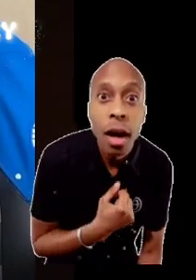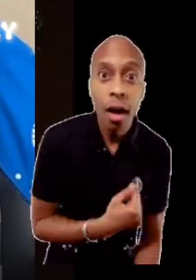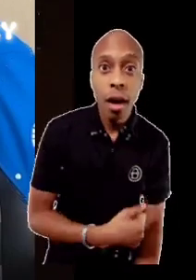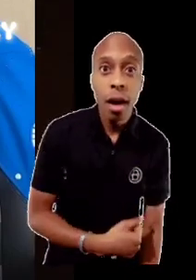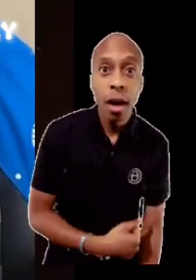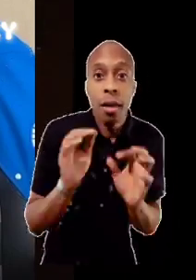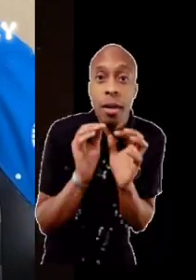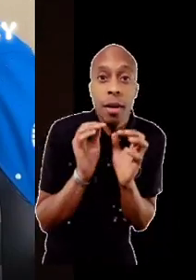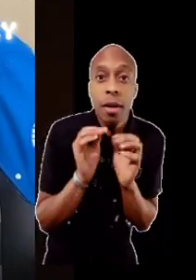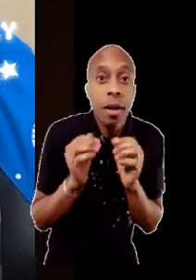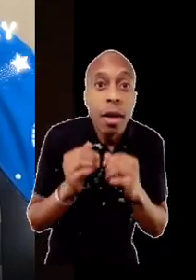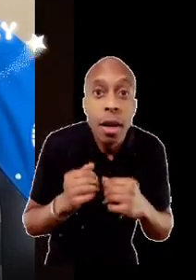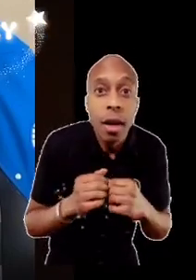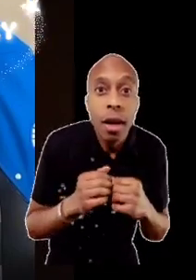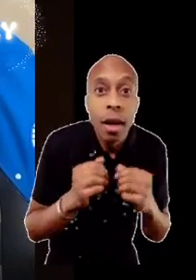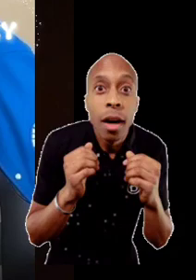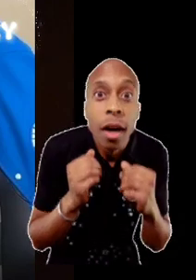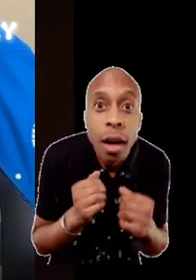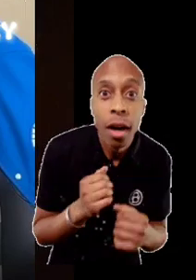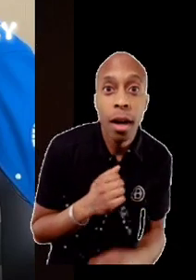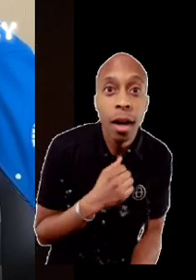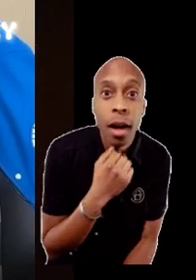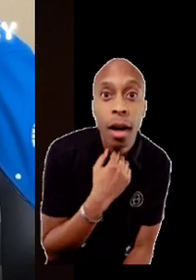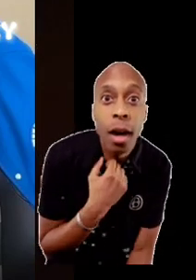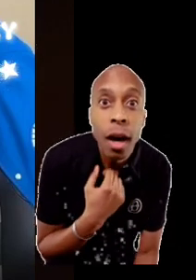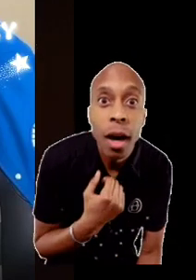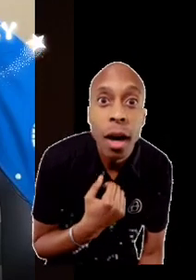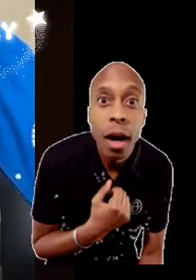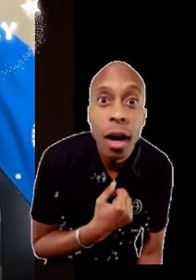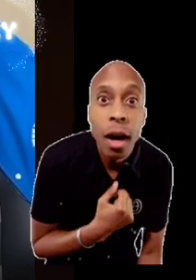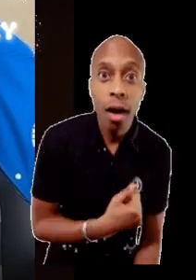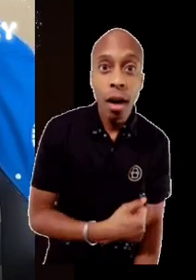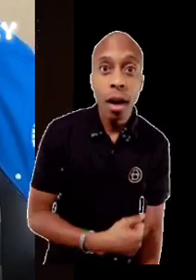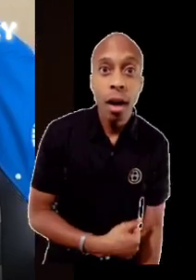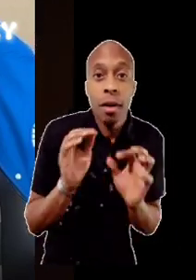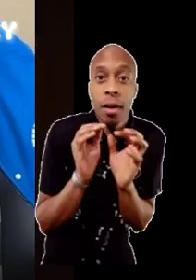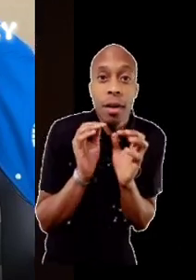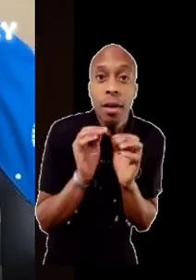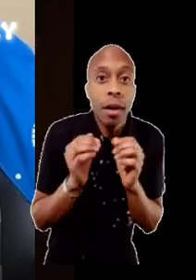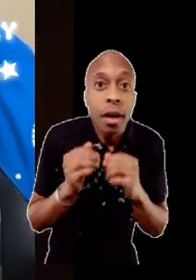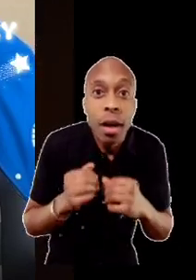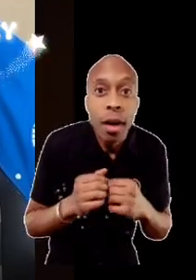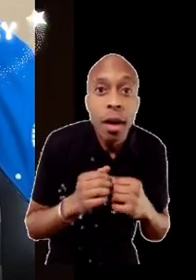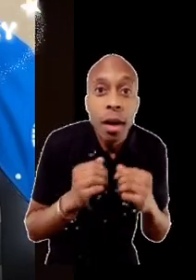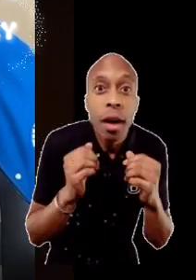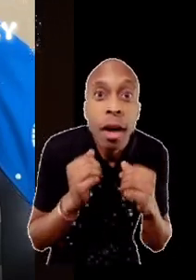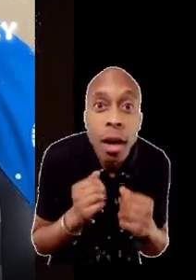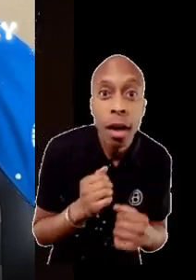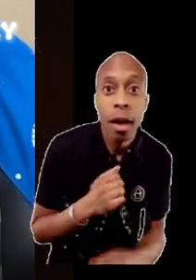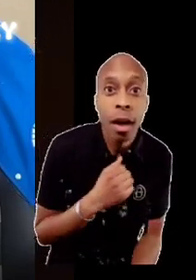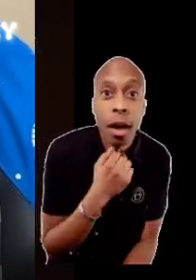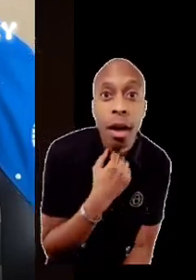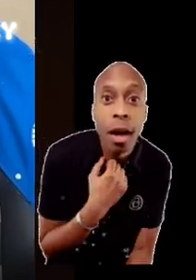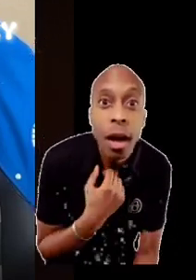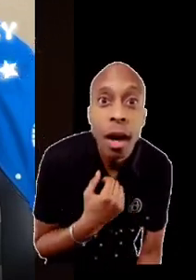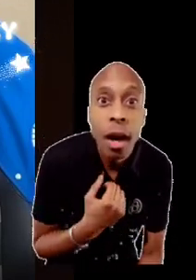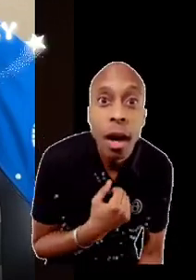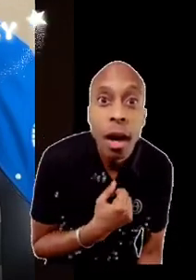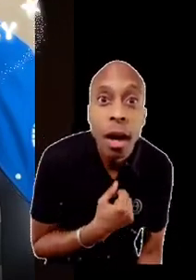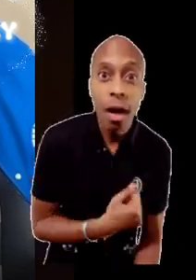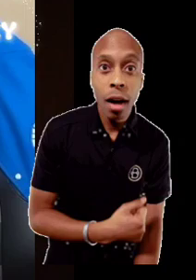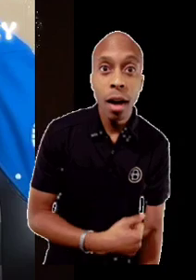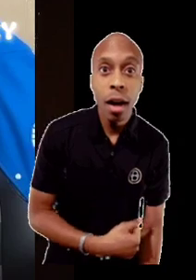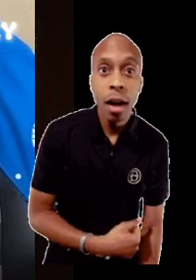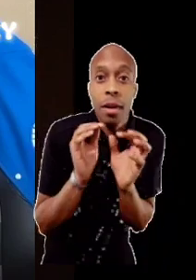Me say, Dwayne, if them send you out here, if you come trouble like a data from Mall Road, it now